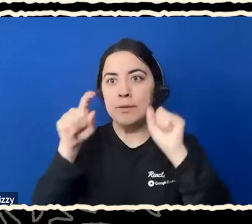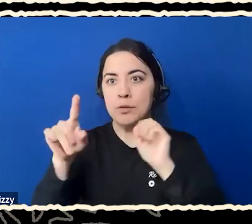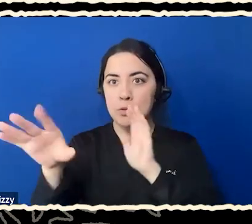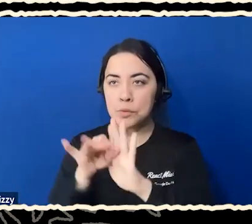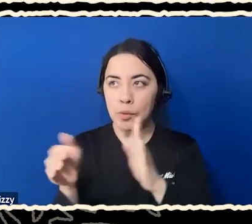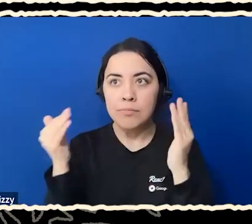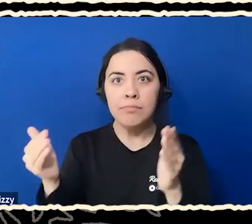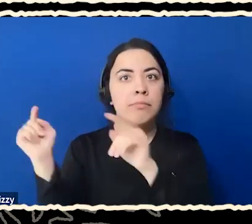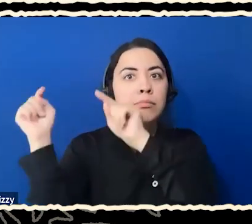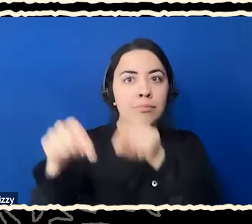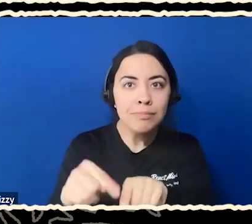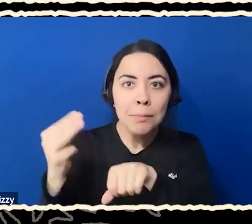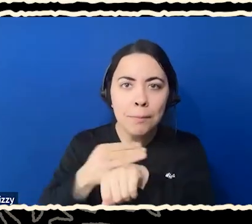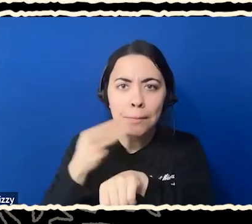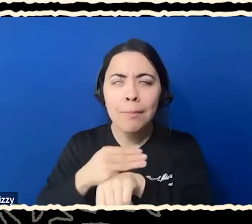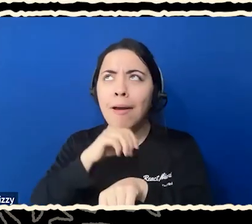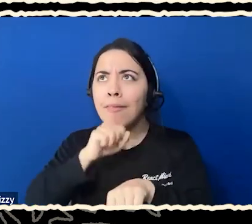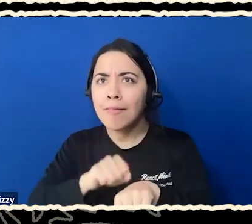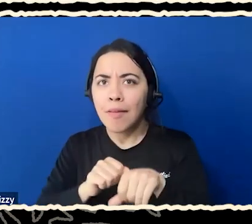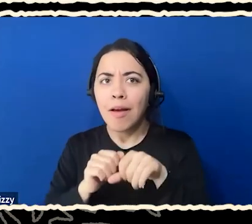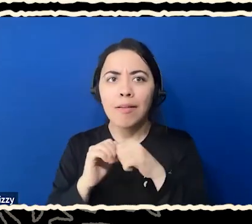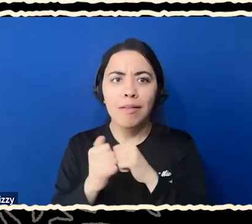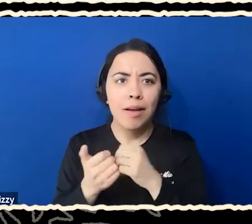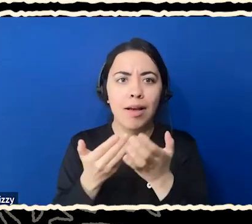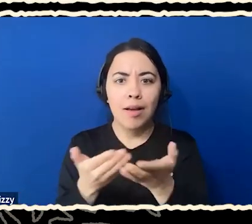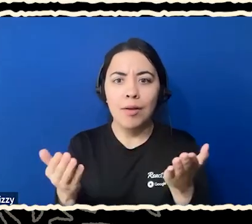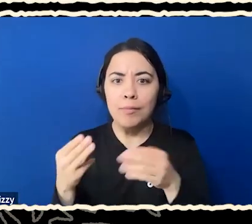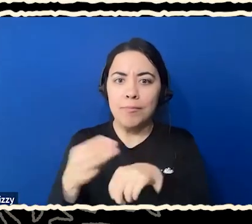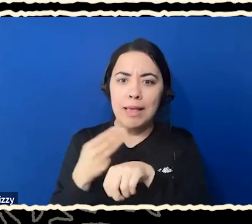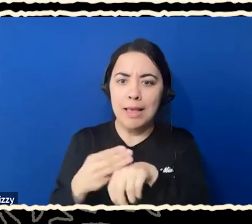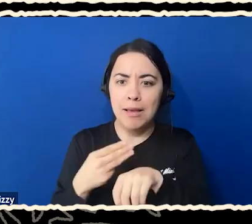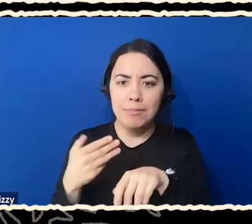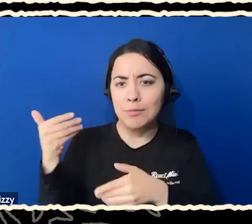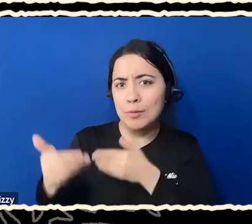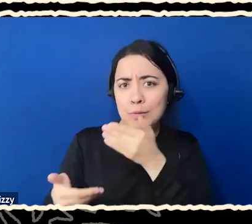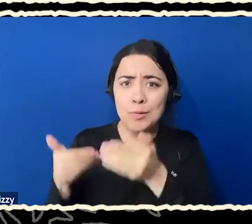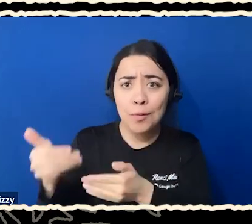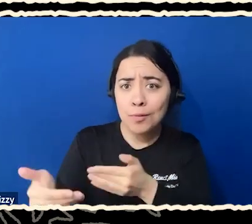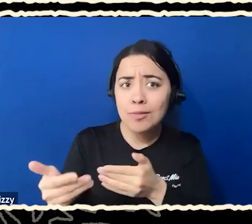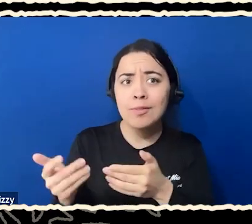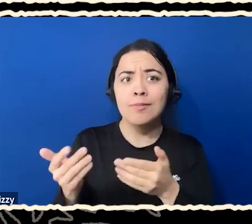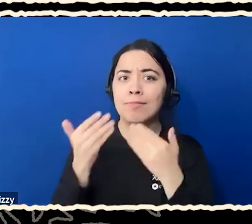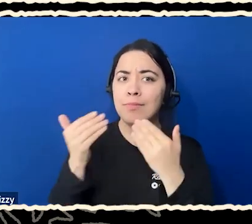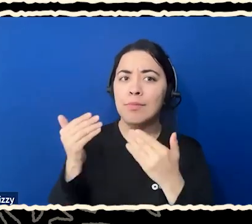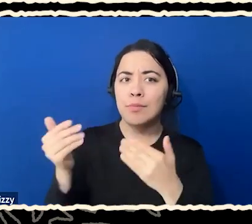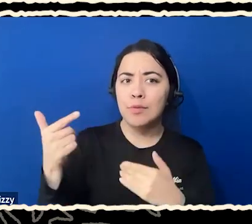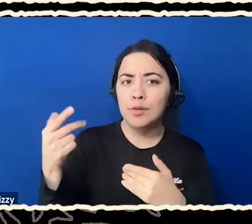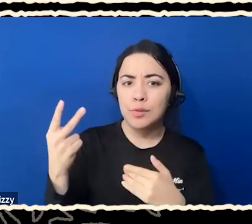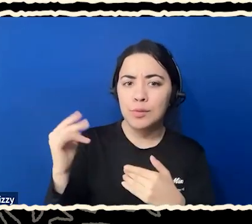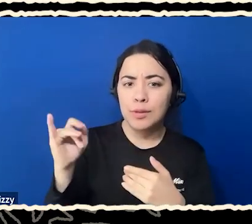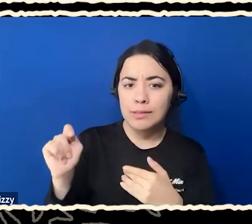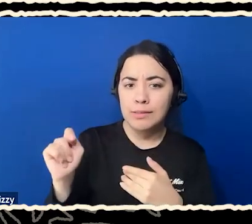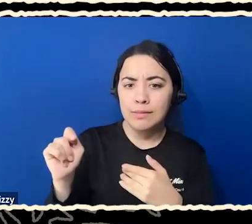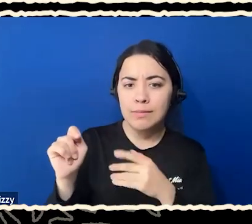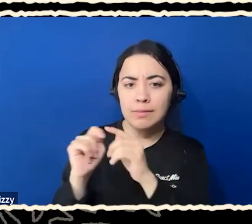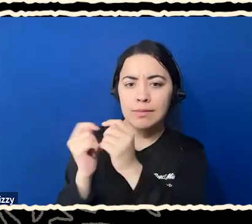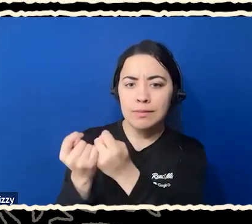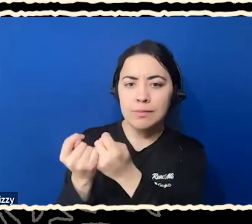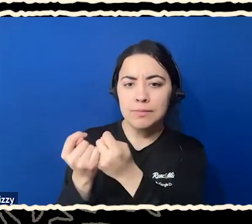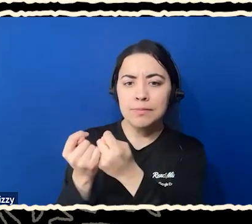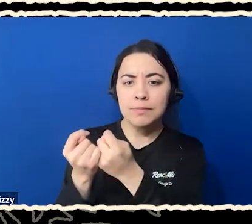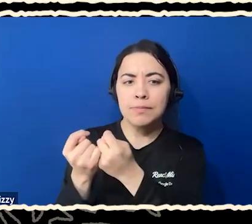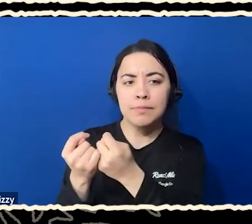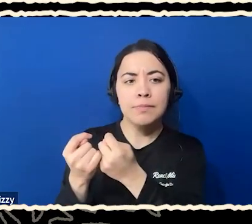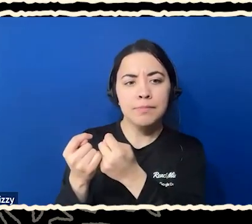in Miami. I love the way that Miami is going, and thank you to the G2I team and all the sponsors for putting this